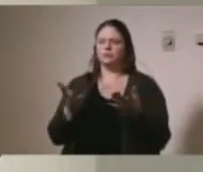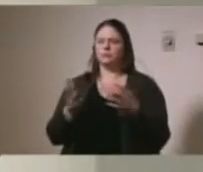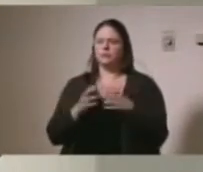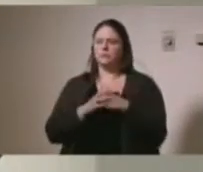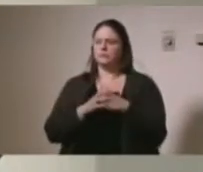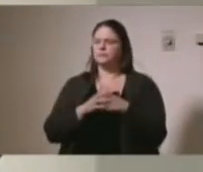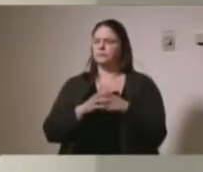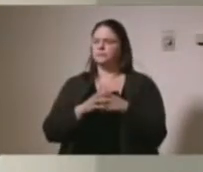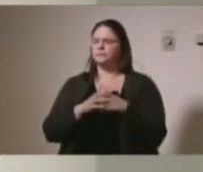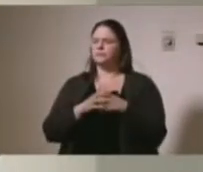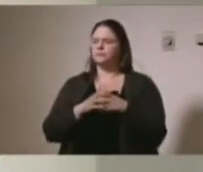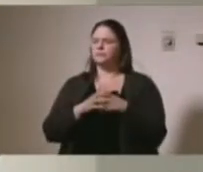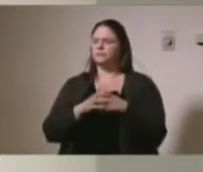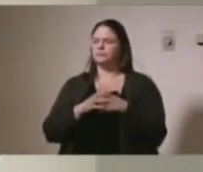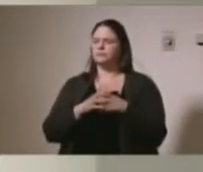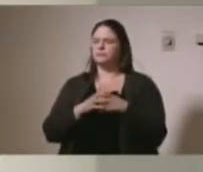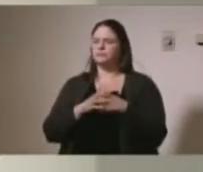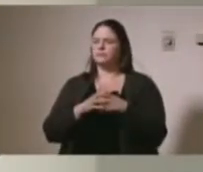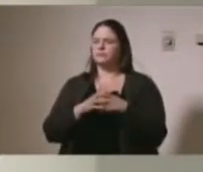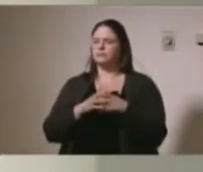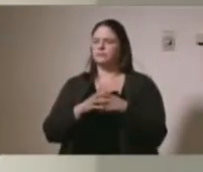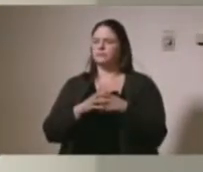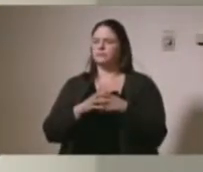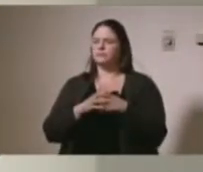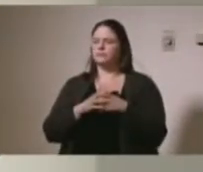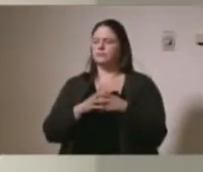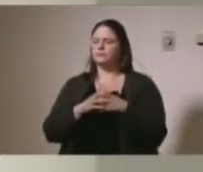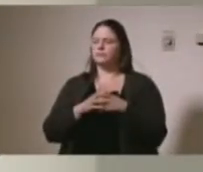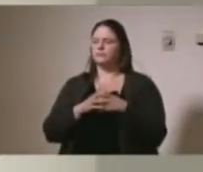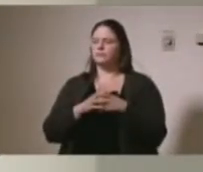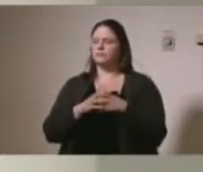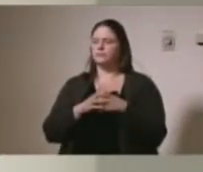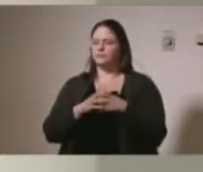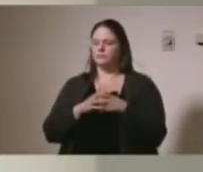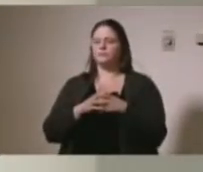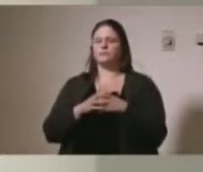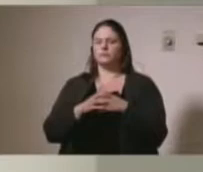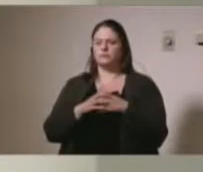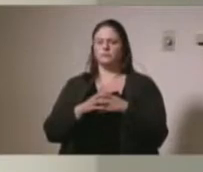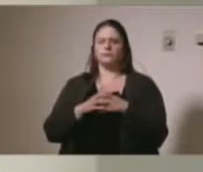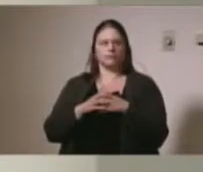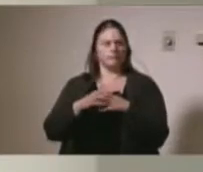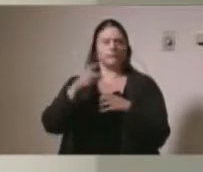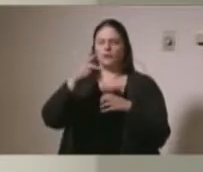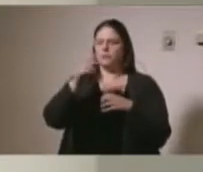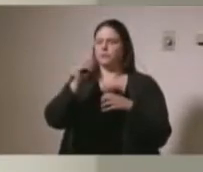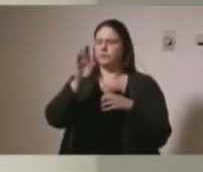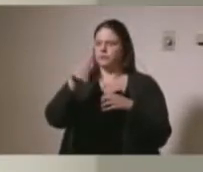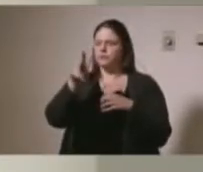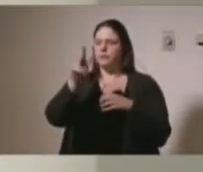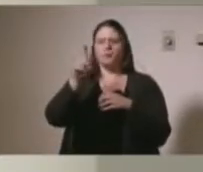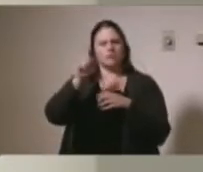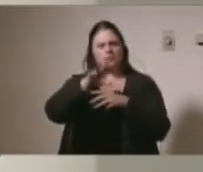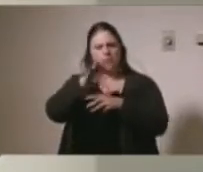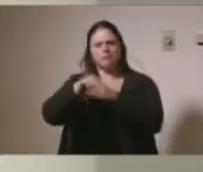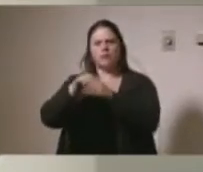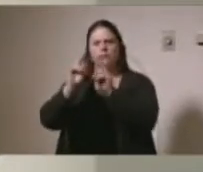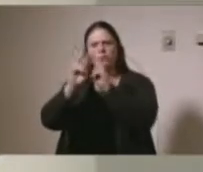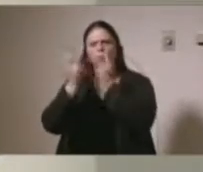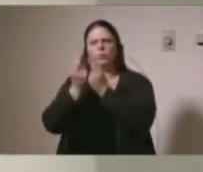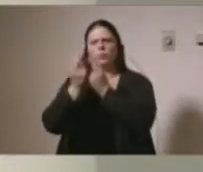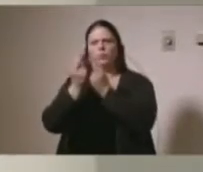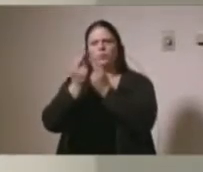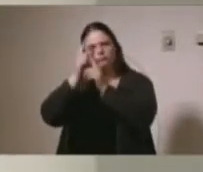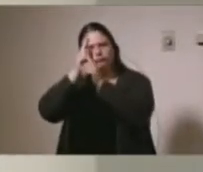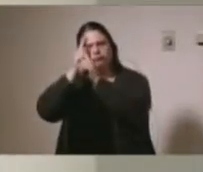banking must be part of the progressive union and policy agenda, and that it